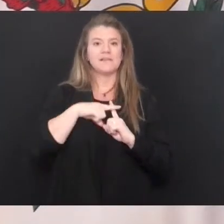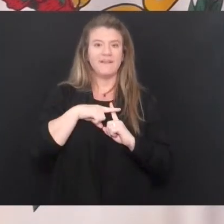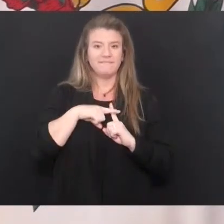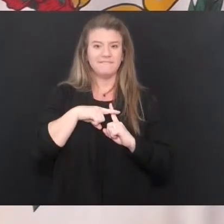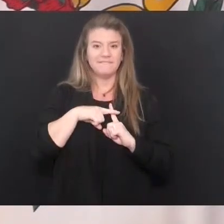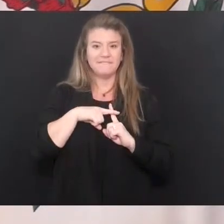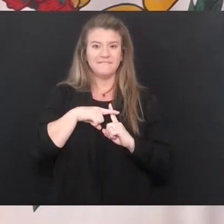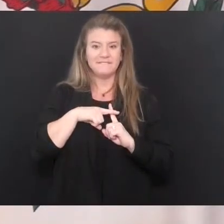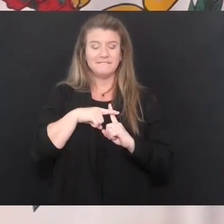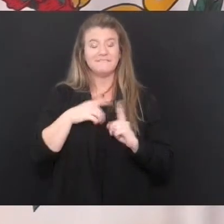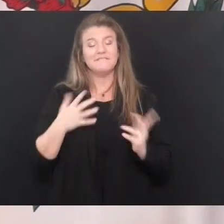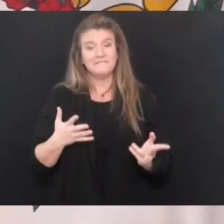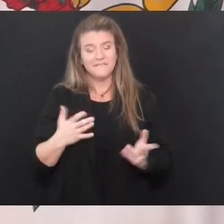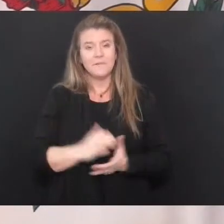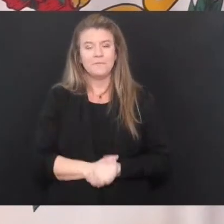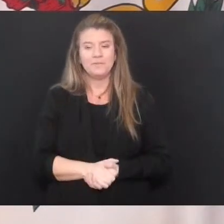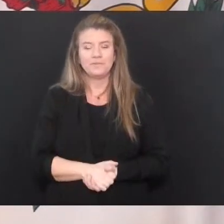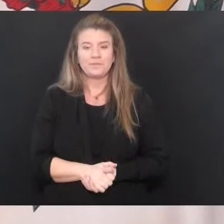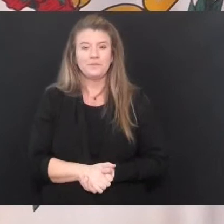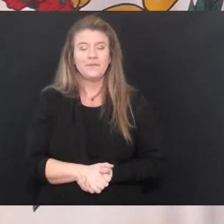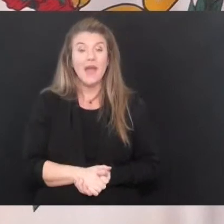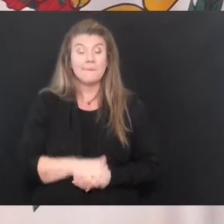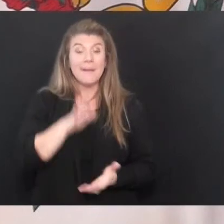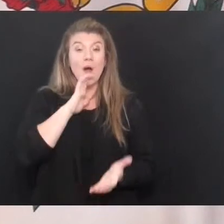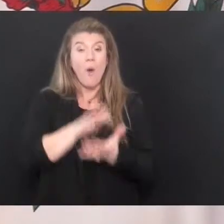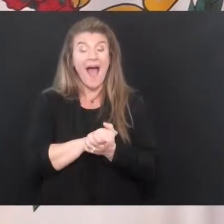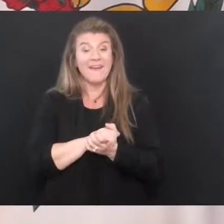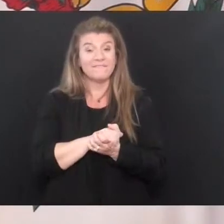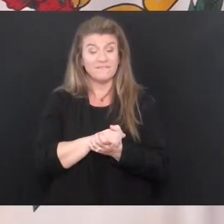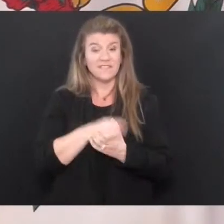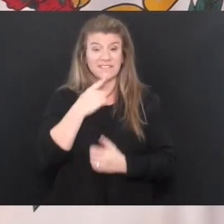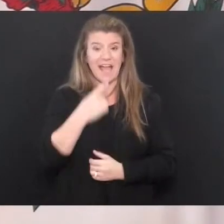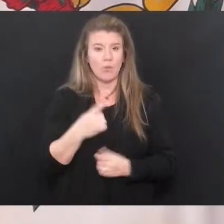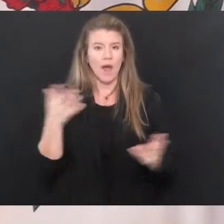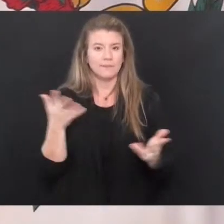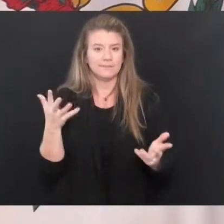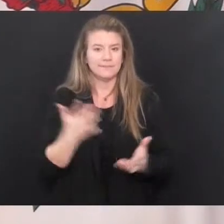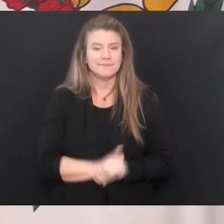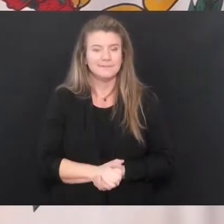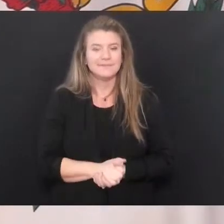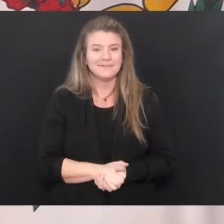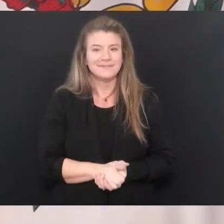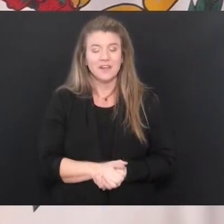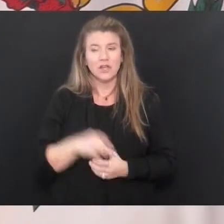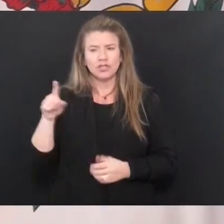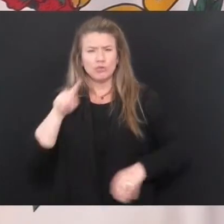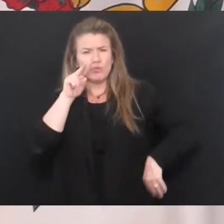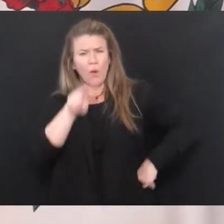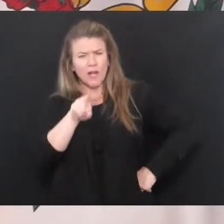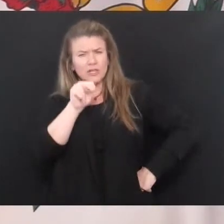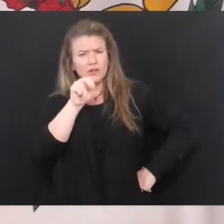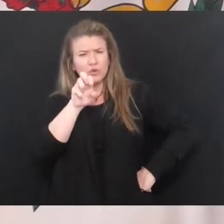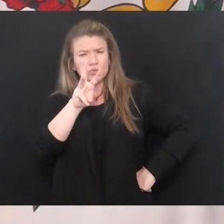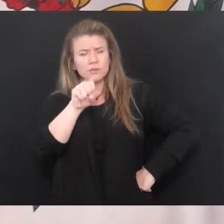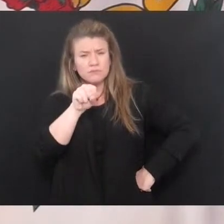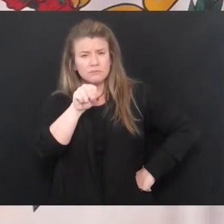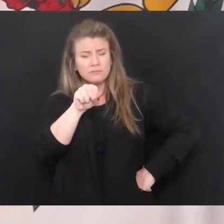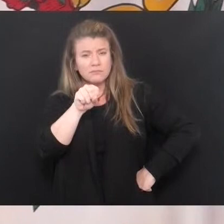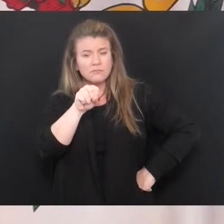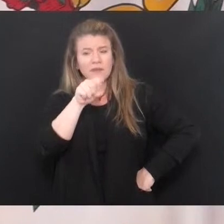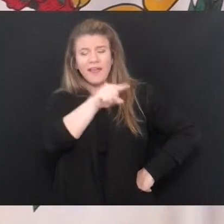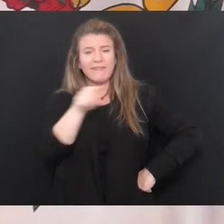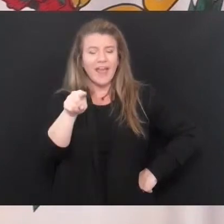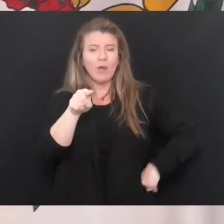Now, Kathy then turned to me and said just this. As she watched the news, and the news